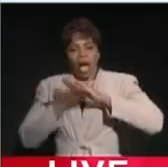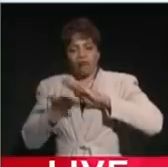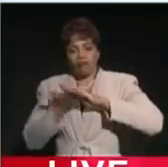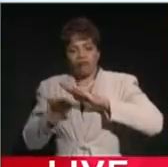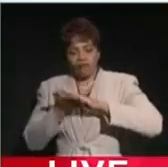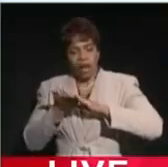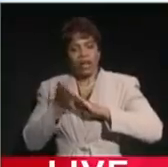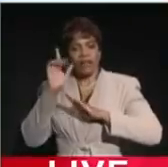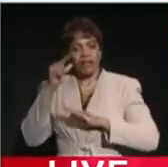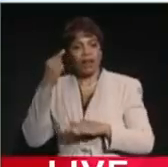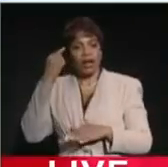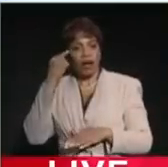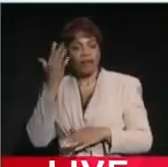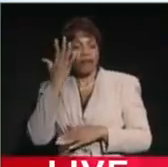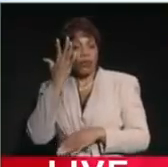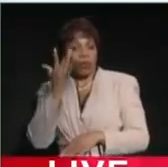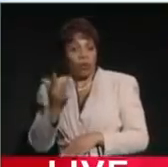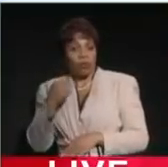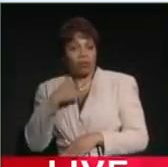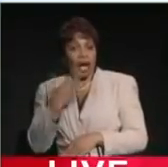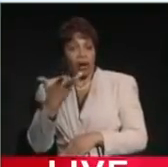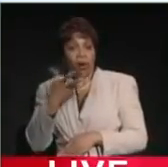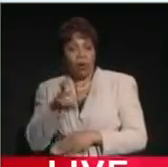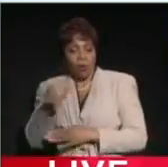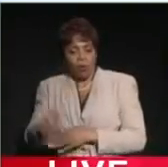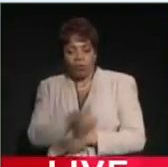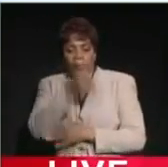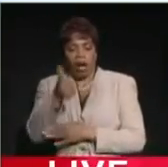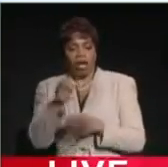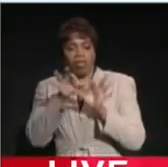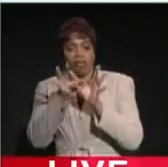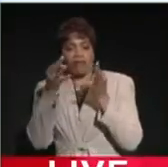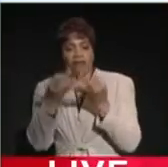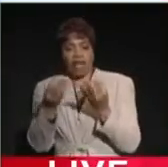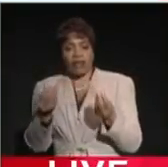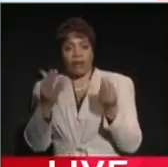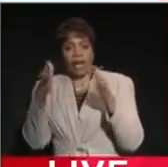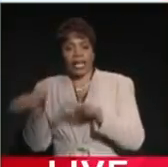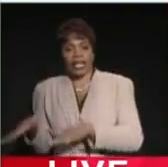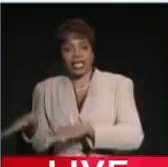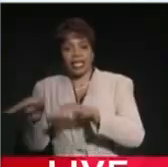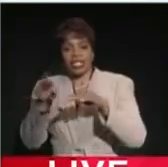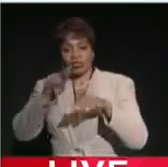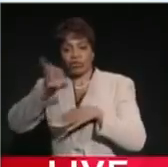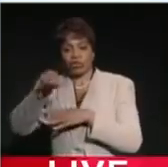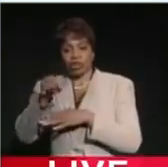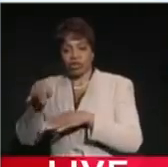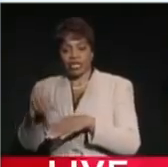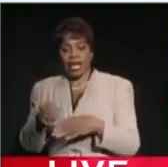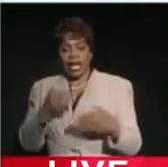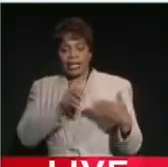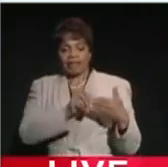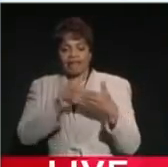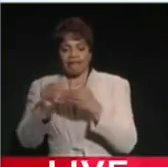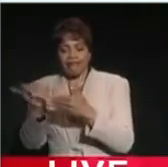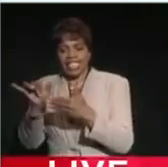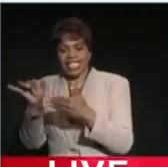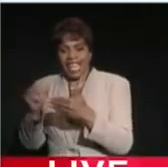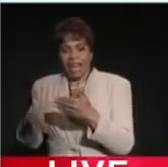reason why I'm running for governor, is because I don't want other families in New Jersey to lead the life that I led. I don't